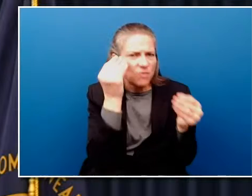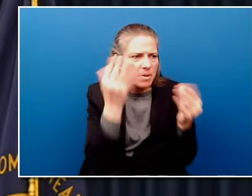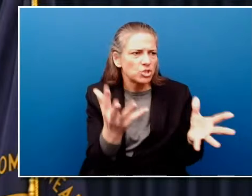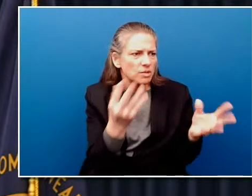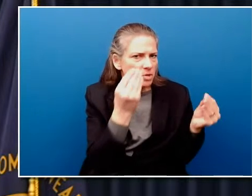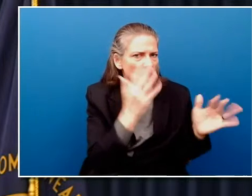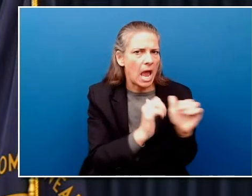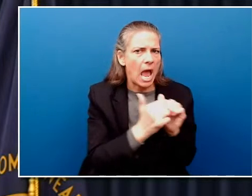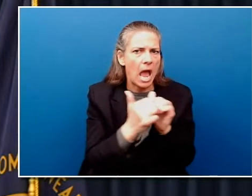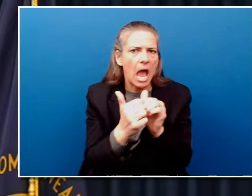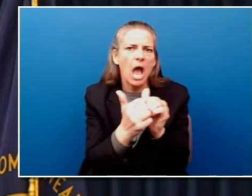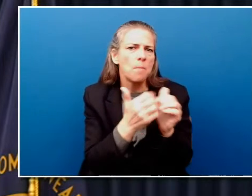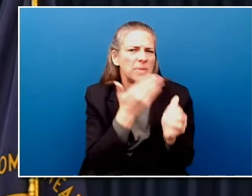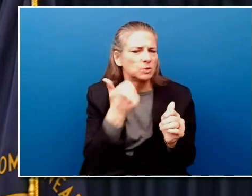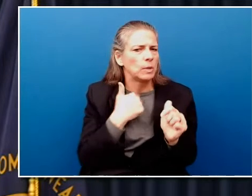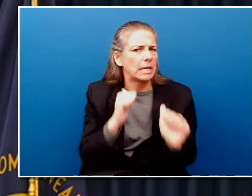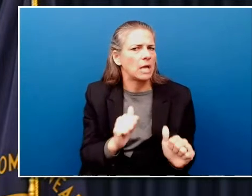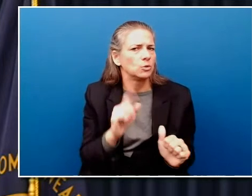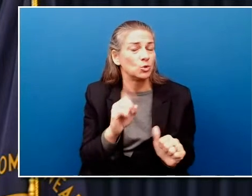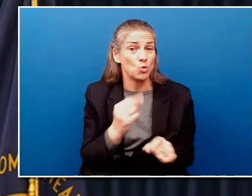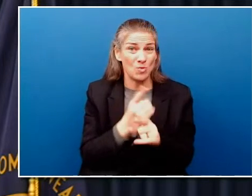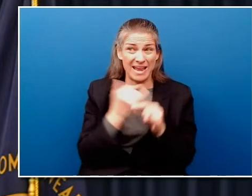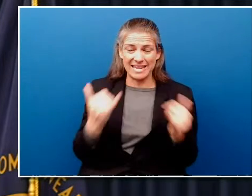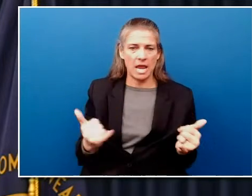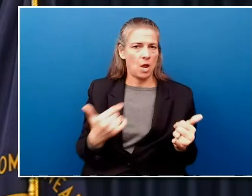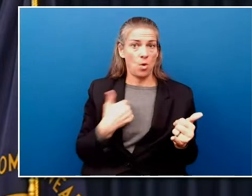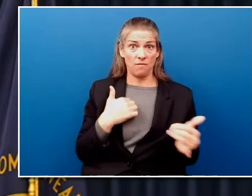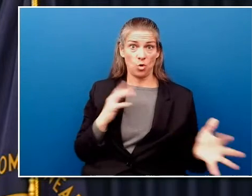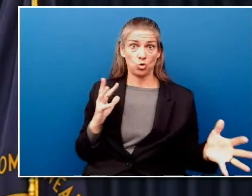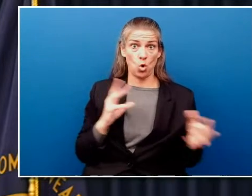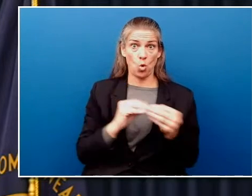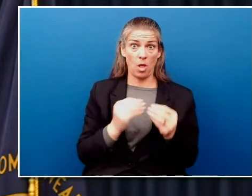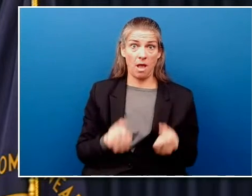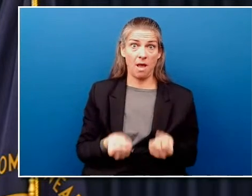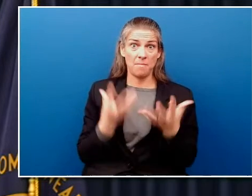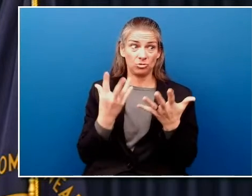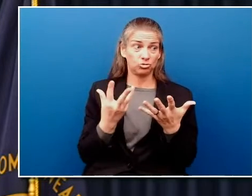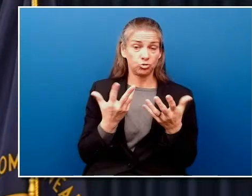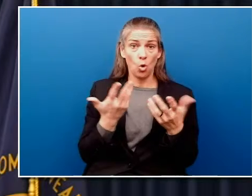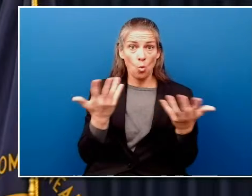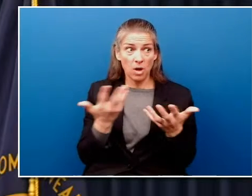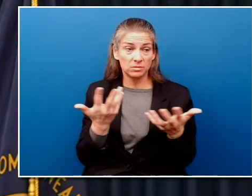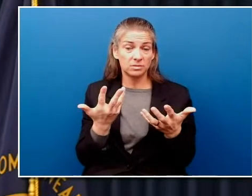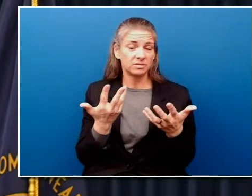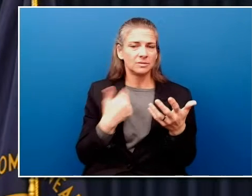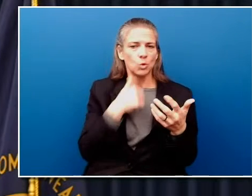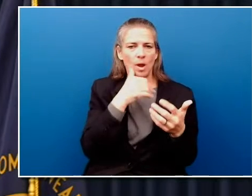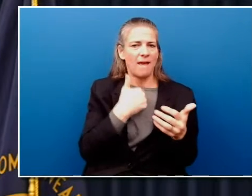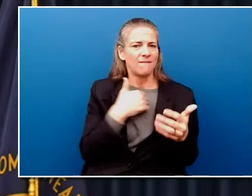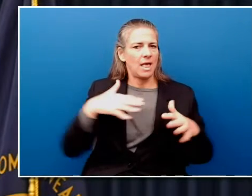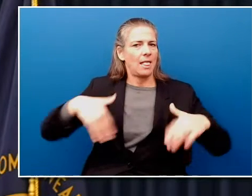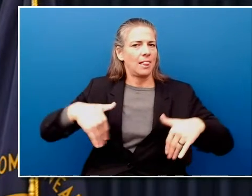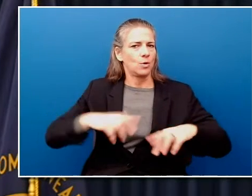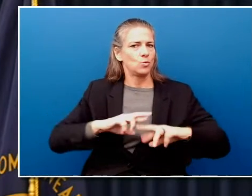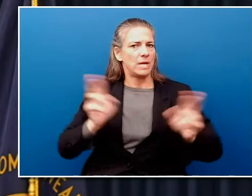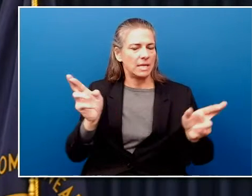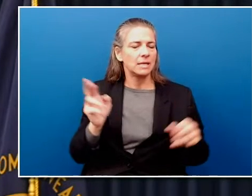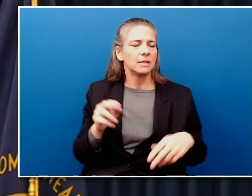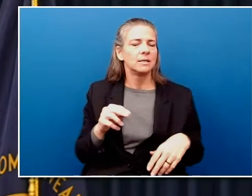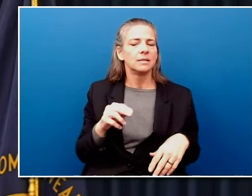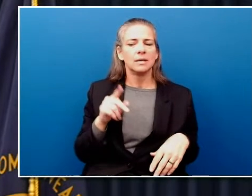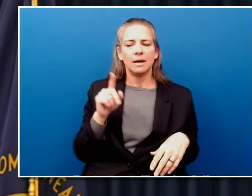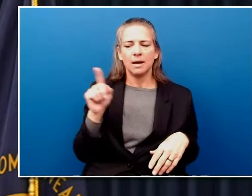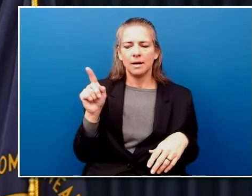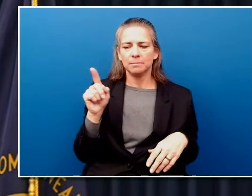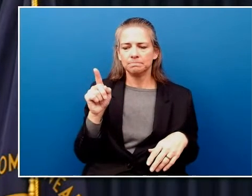have it. Right now, don't have totals for structures impacted. Now, there's really they label when